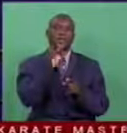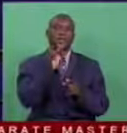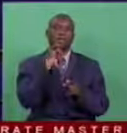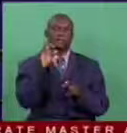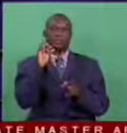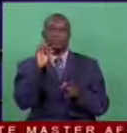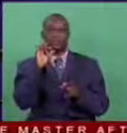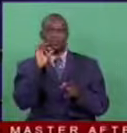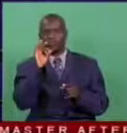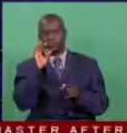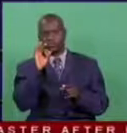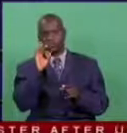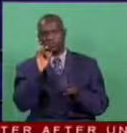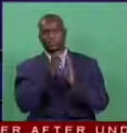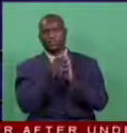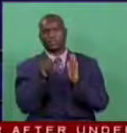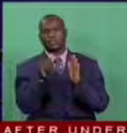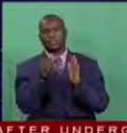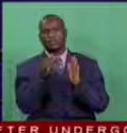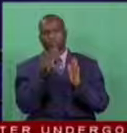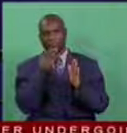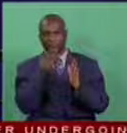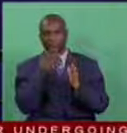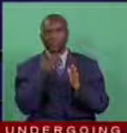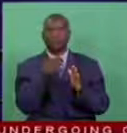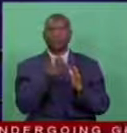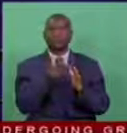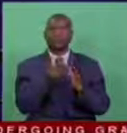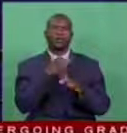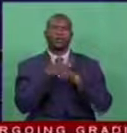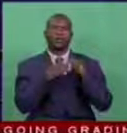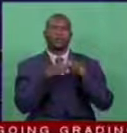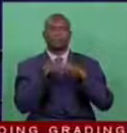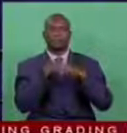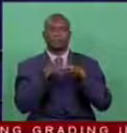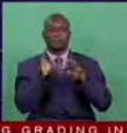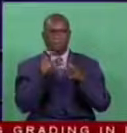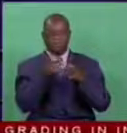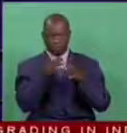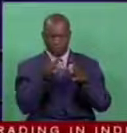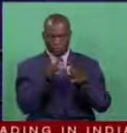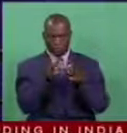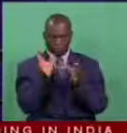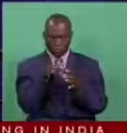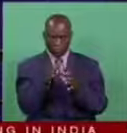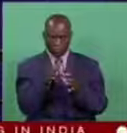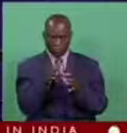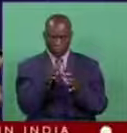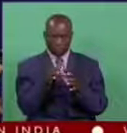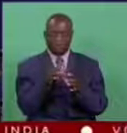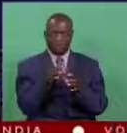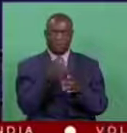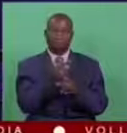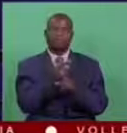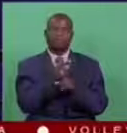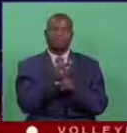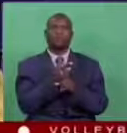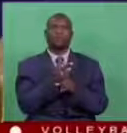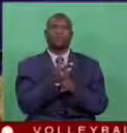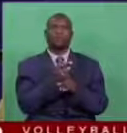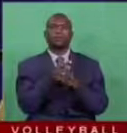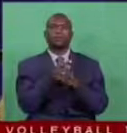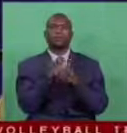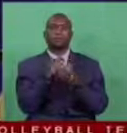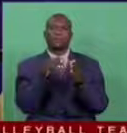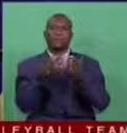SDG 16, which is around building inclusive, peaceful societies, it's about prevention. Let's work through all the SDGs,